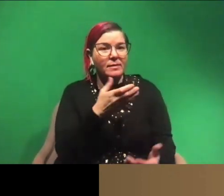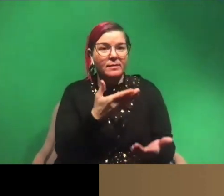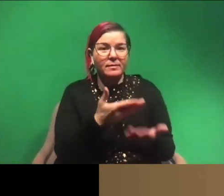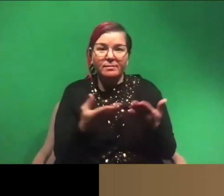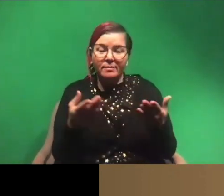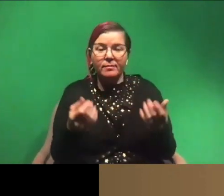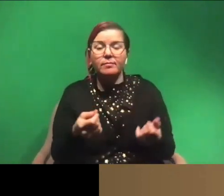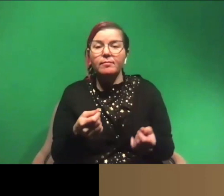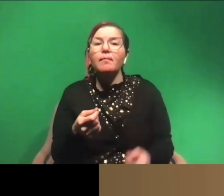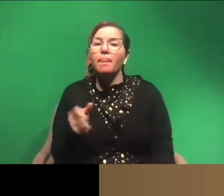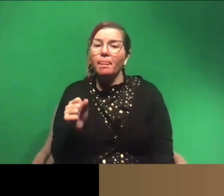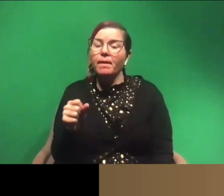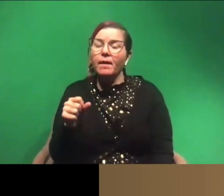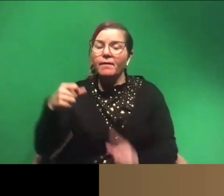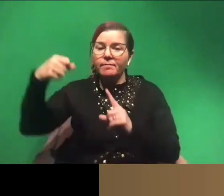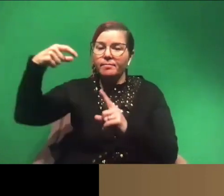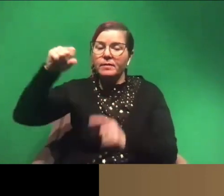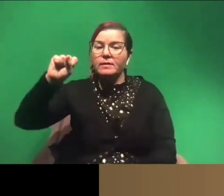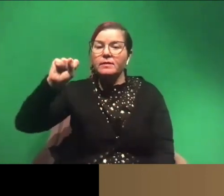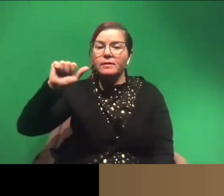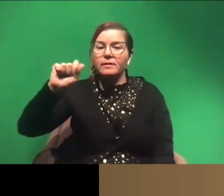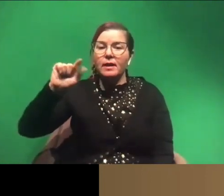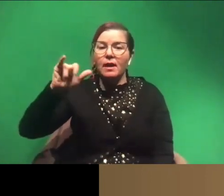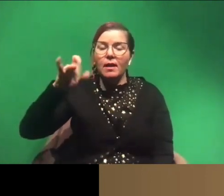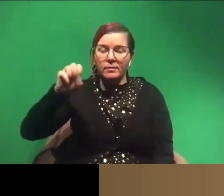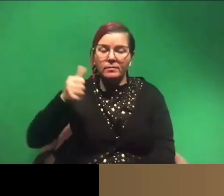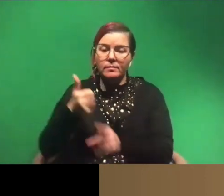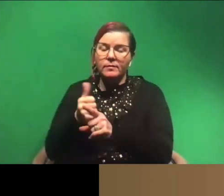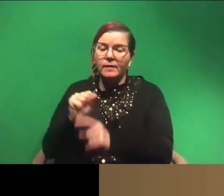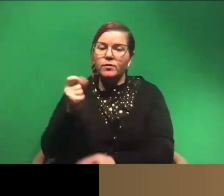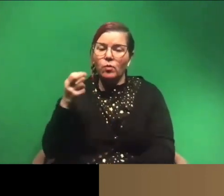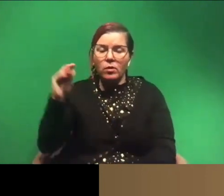Yes, we have satellites that are solar powered. Sometimes